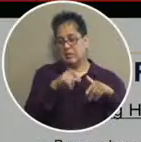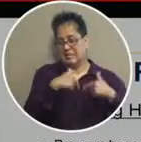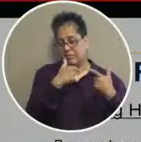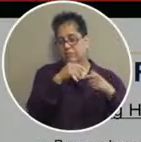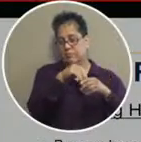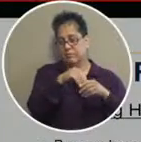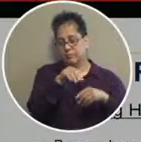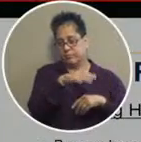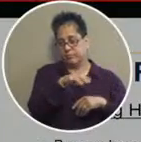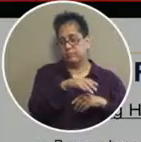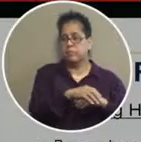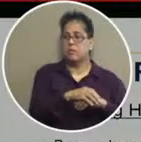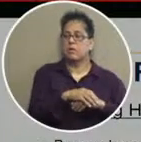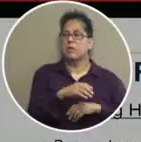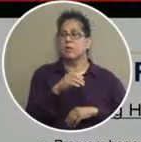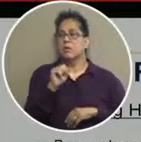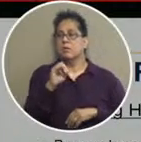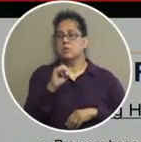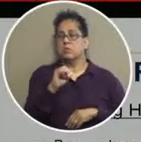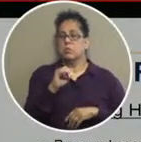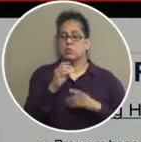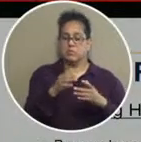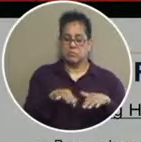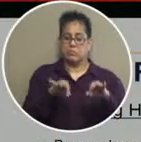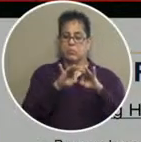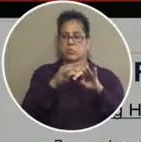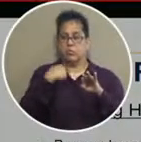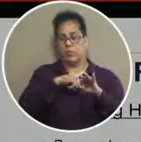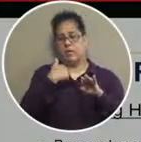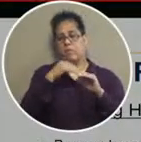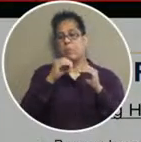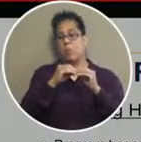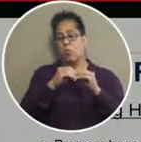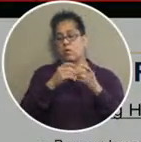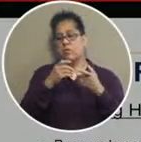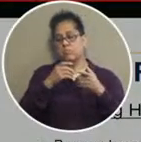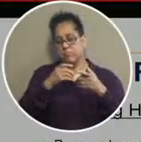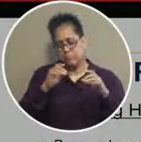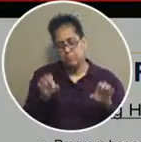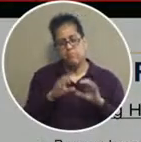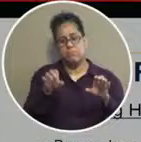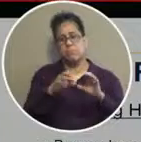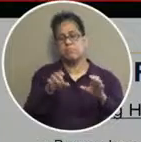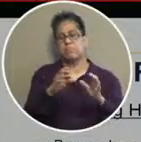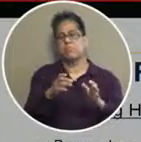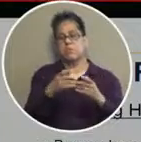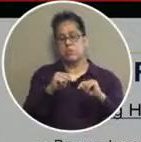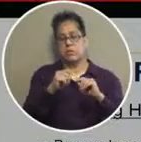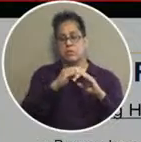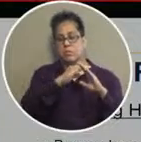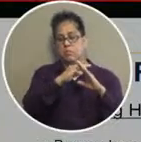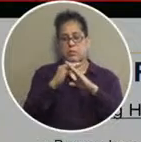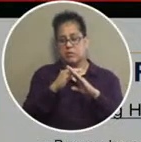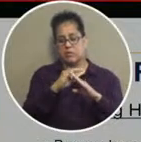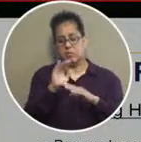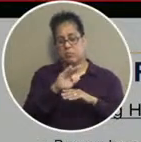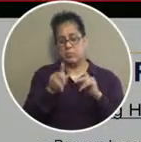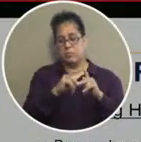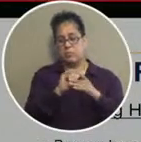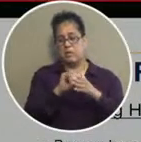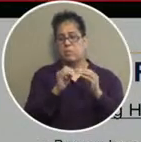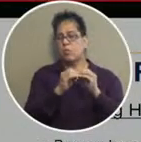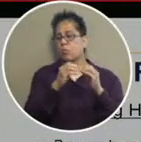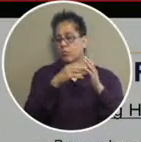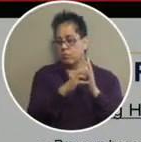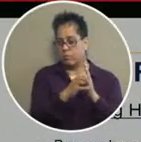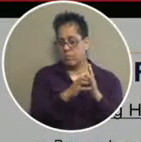And so it's important that we take aggressive steps and we continue to protect those who are most vulnerable. And when there